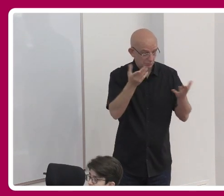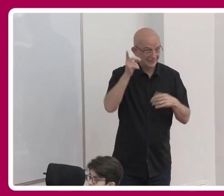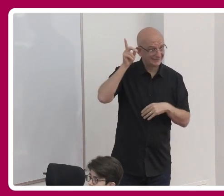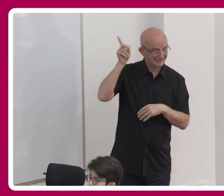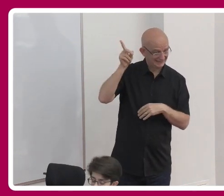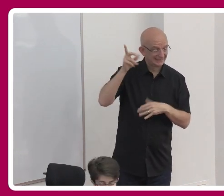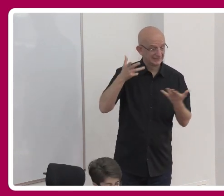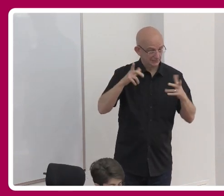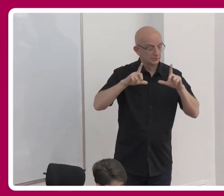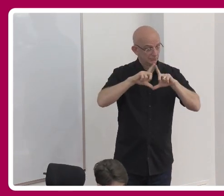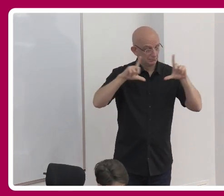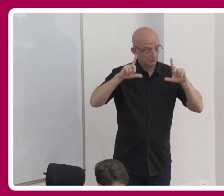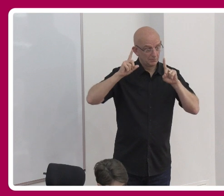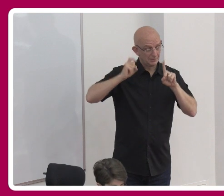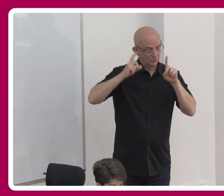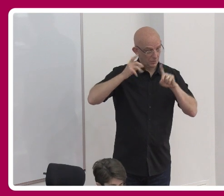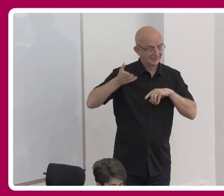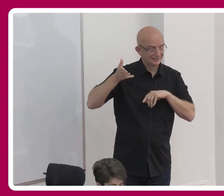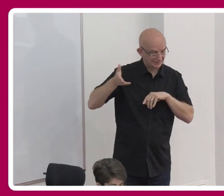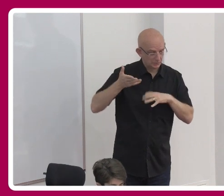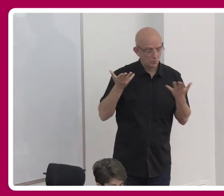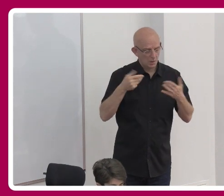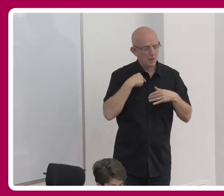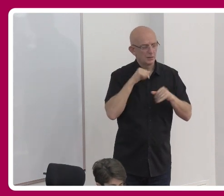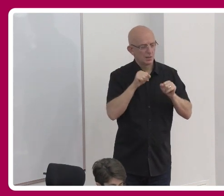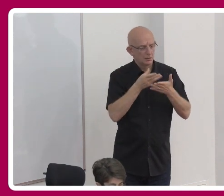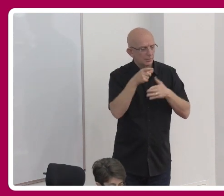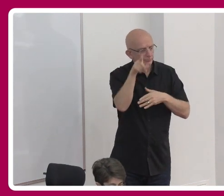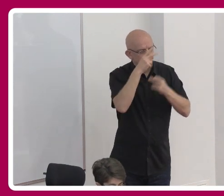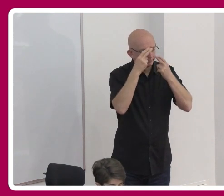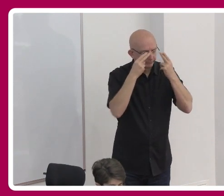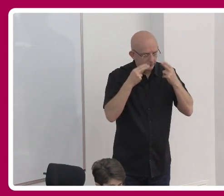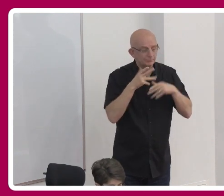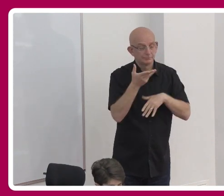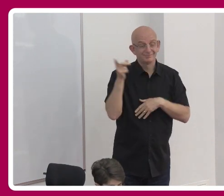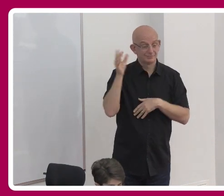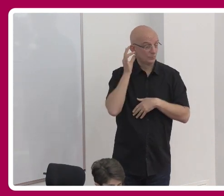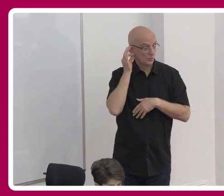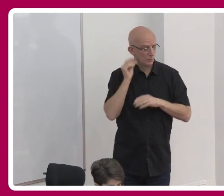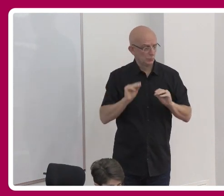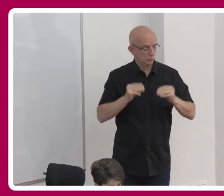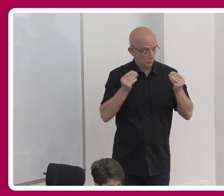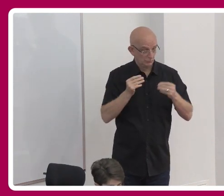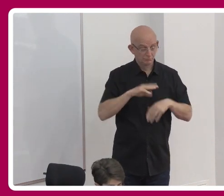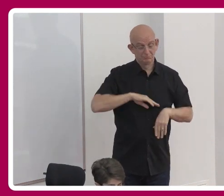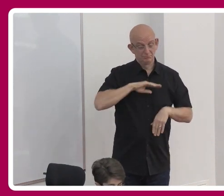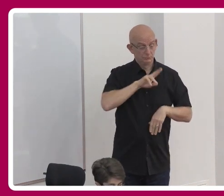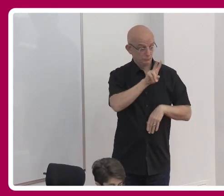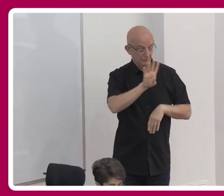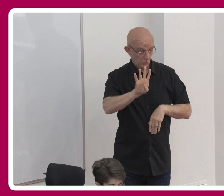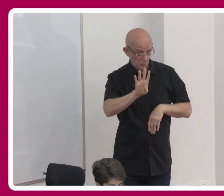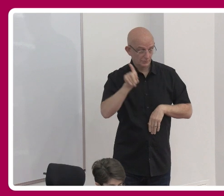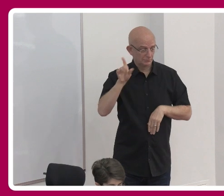a young woman, 24-year-old, a female resident in one of the